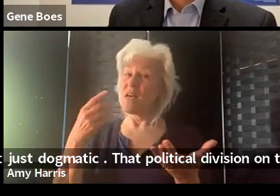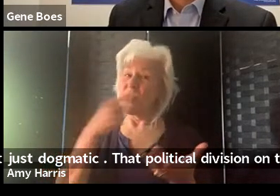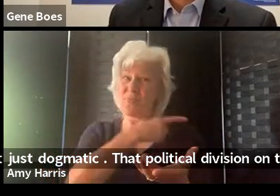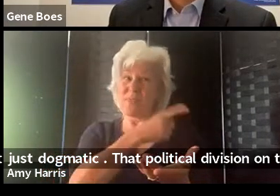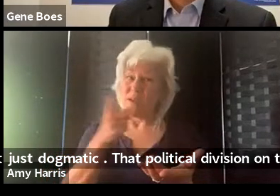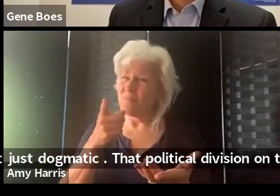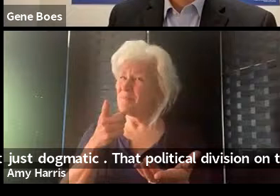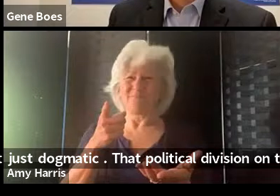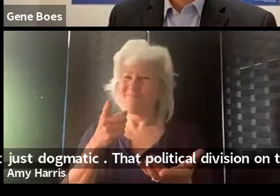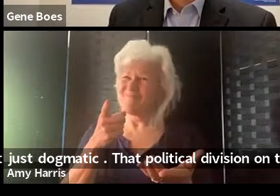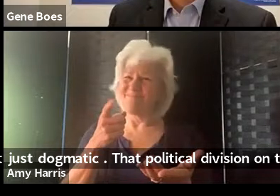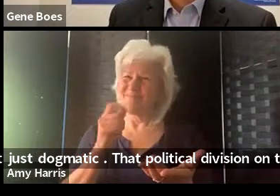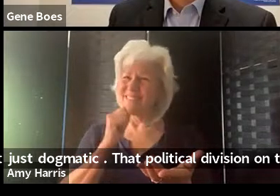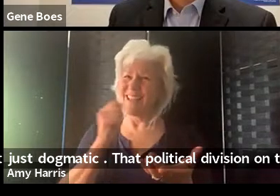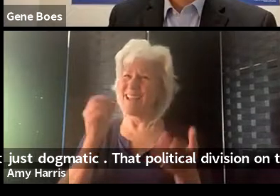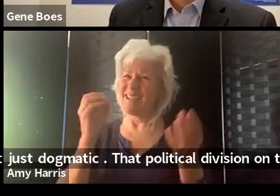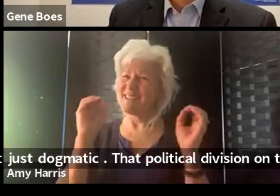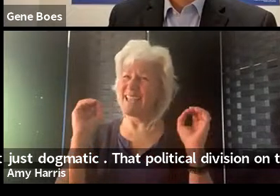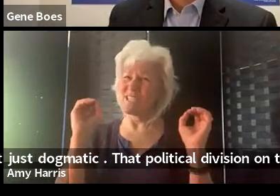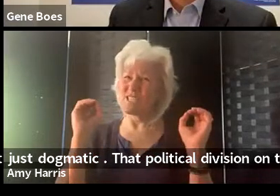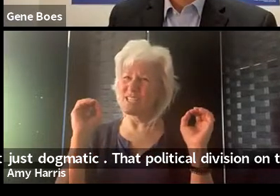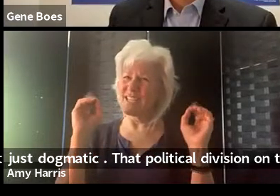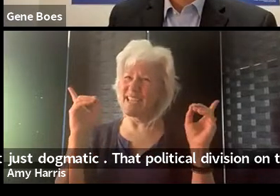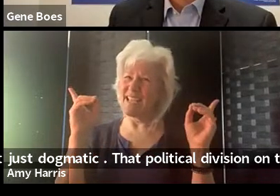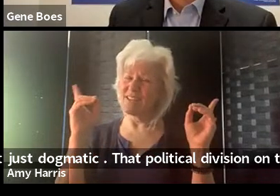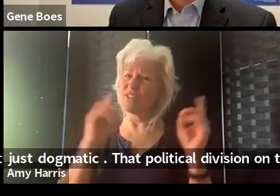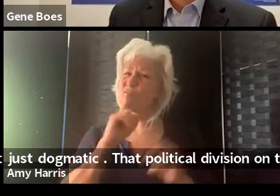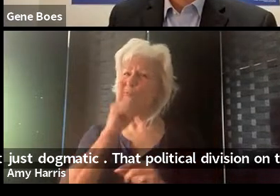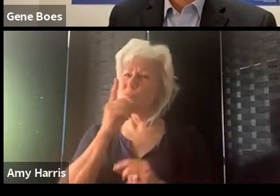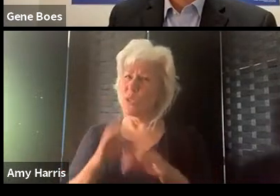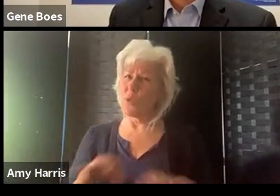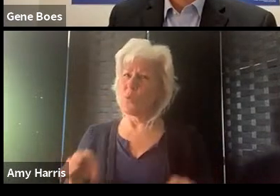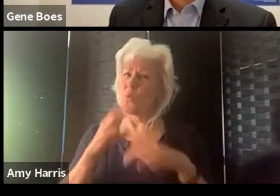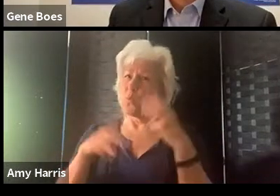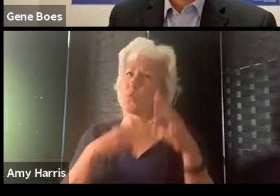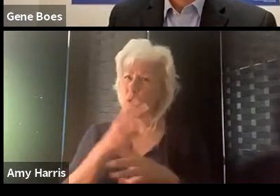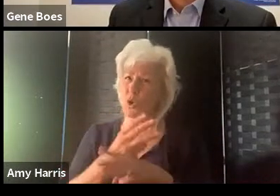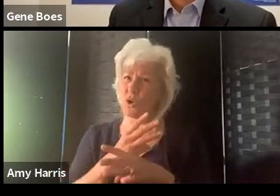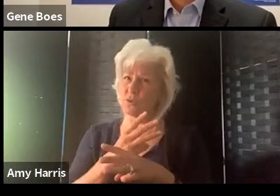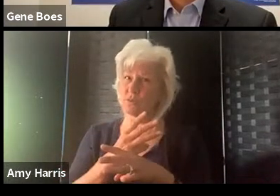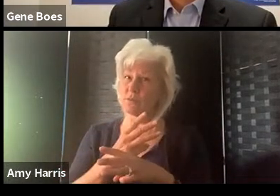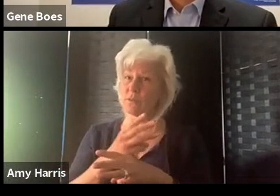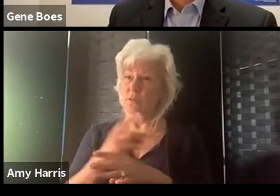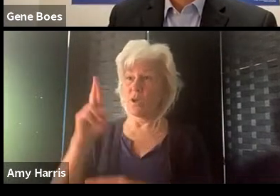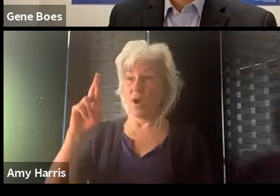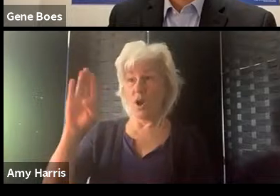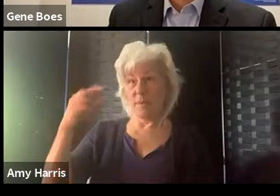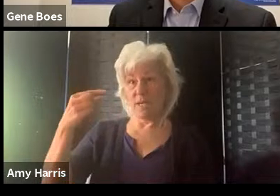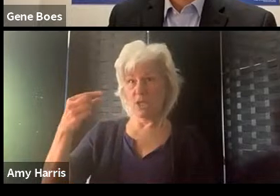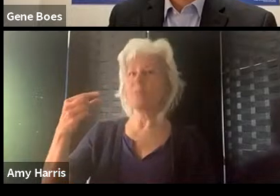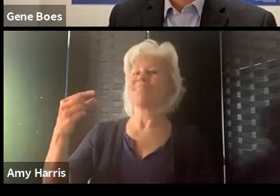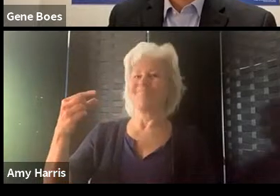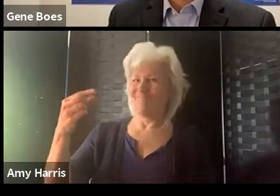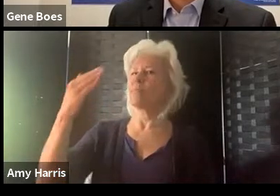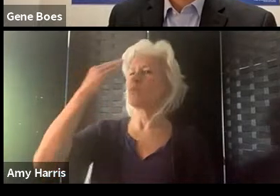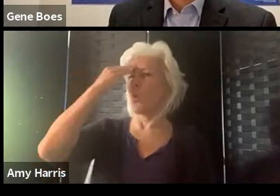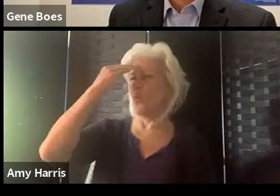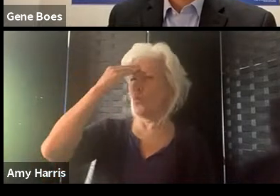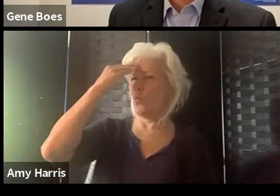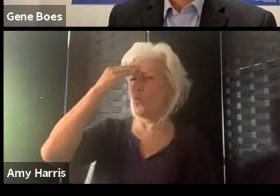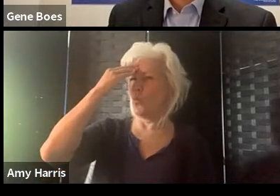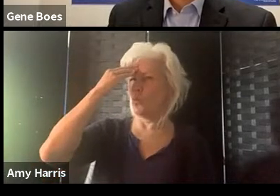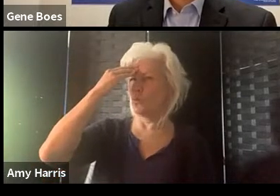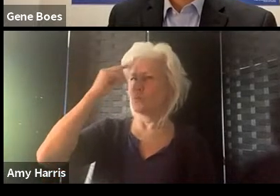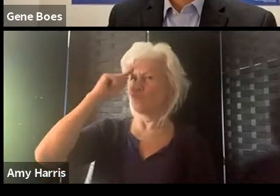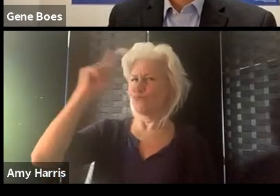be to the real world that we face. Justice Ginsburg was educated to that real world, and she